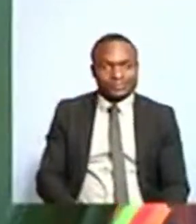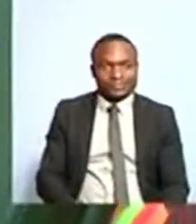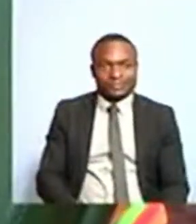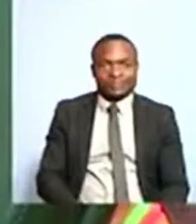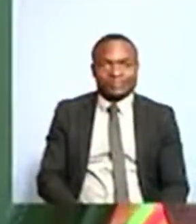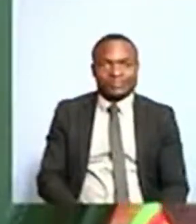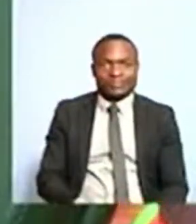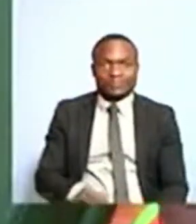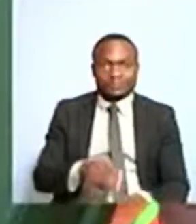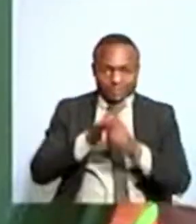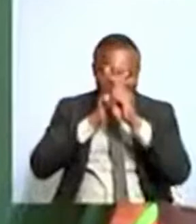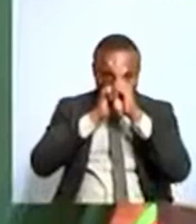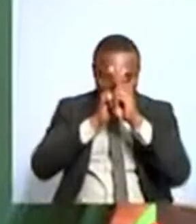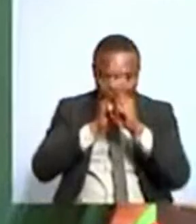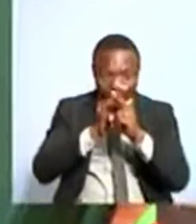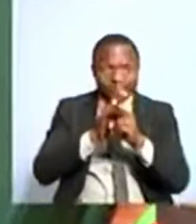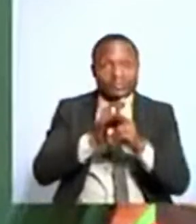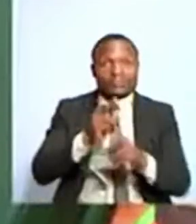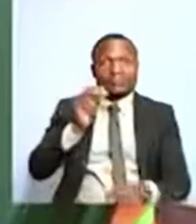Mr. Anakoka.